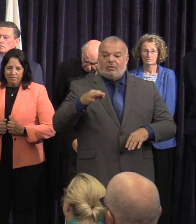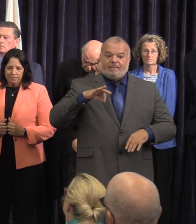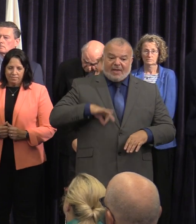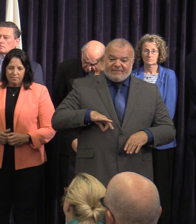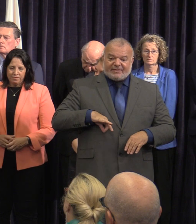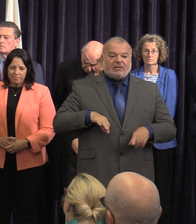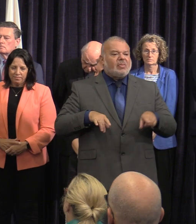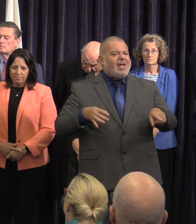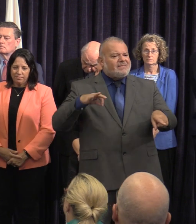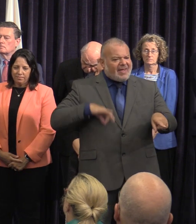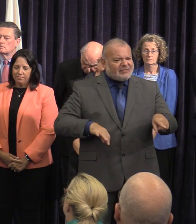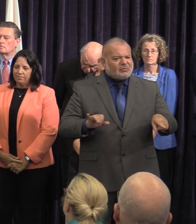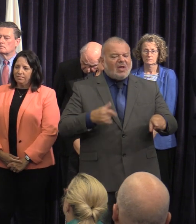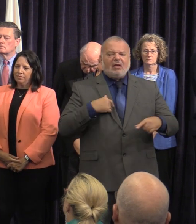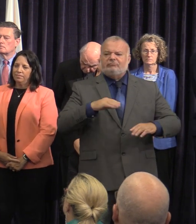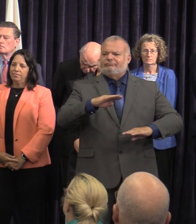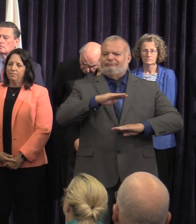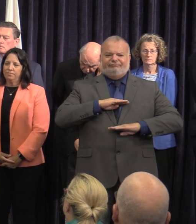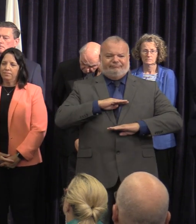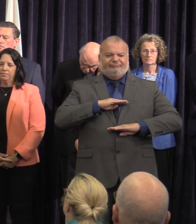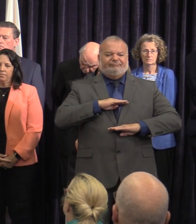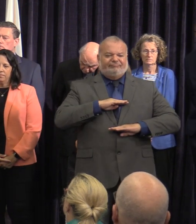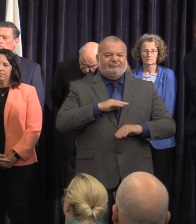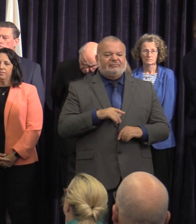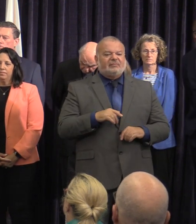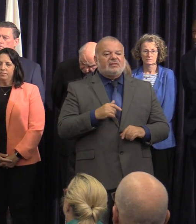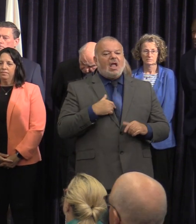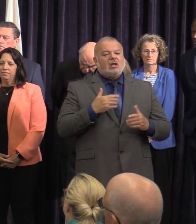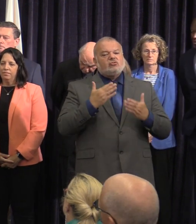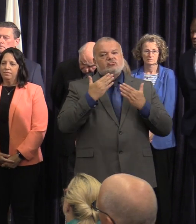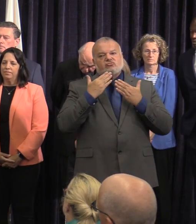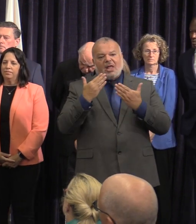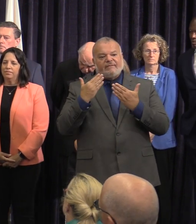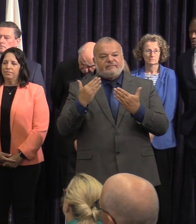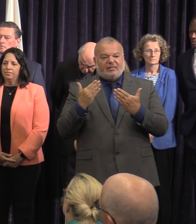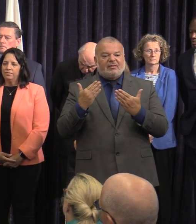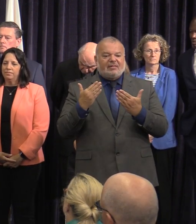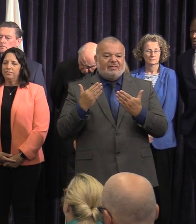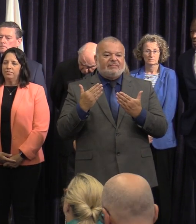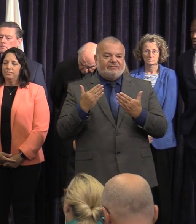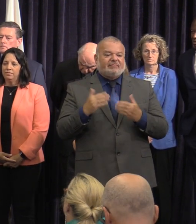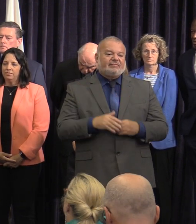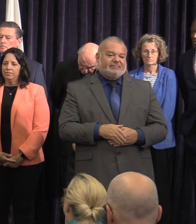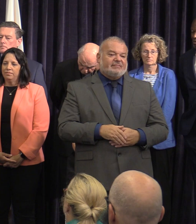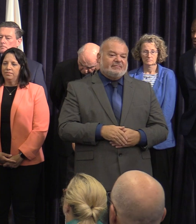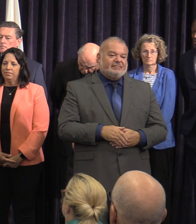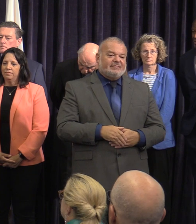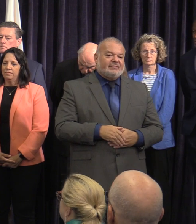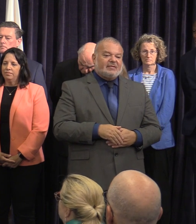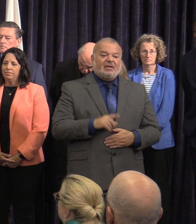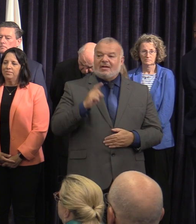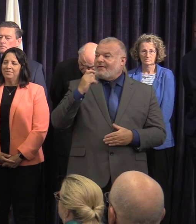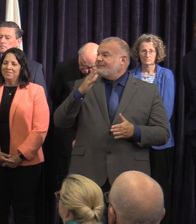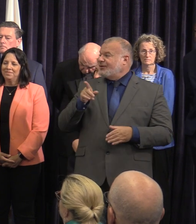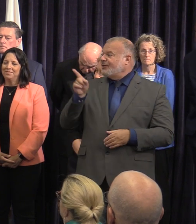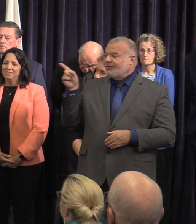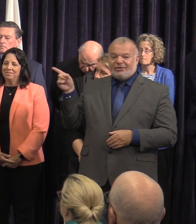why we are very grateful for the administration of Governor